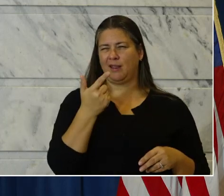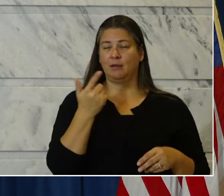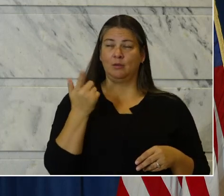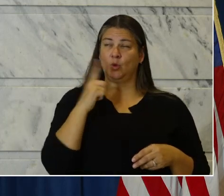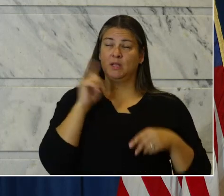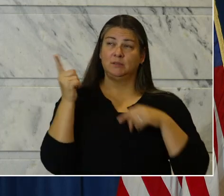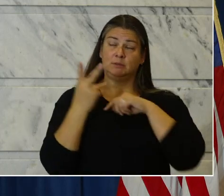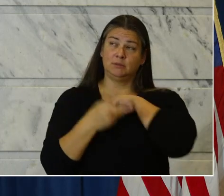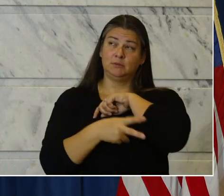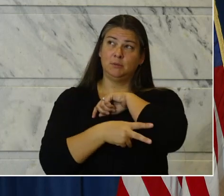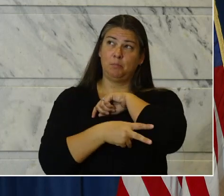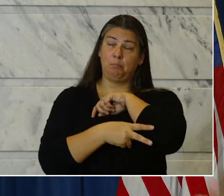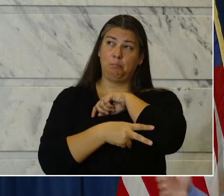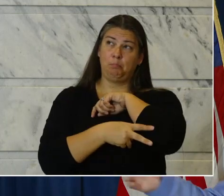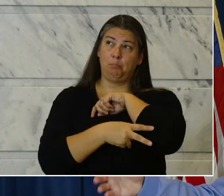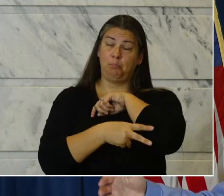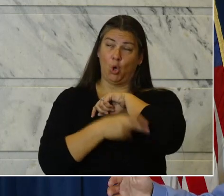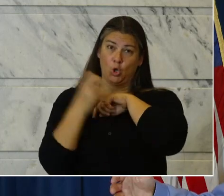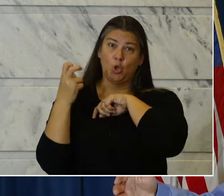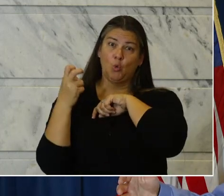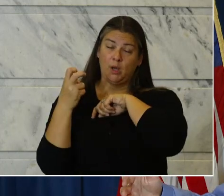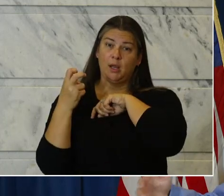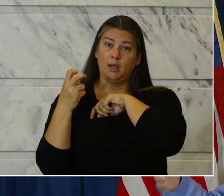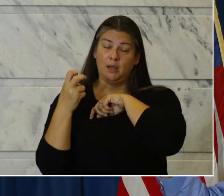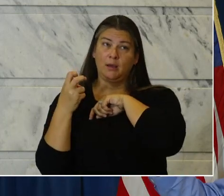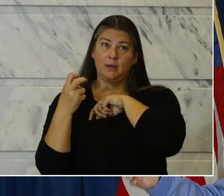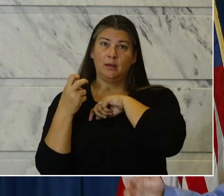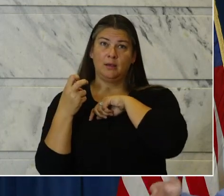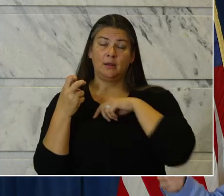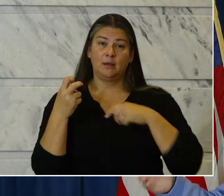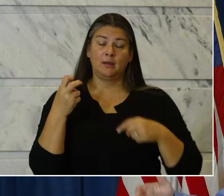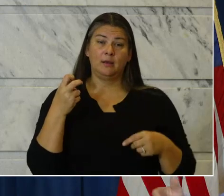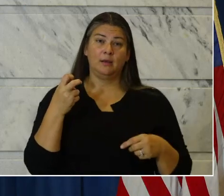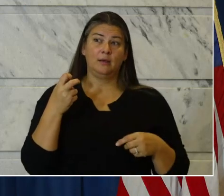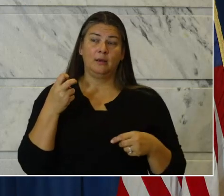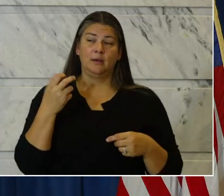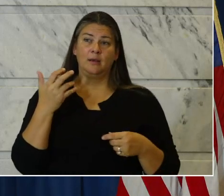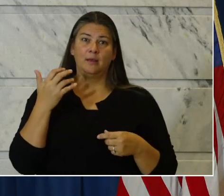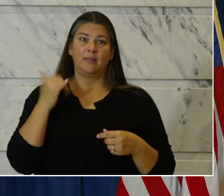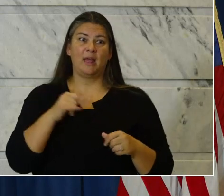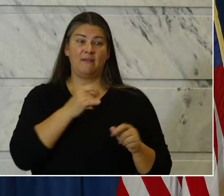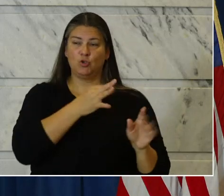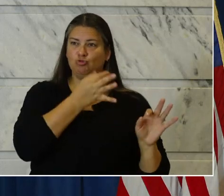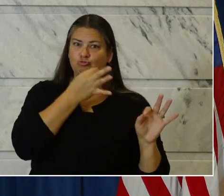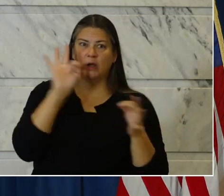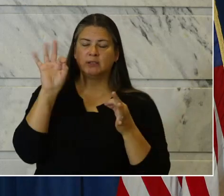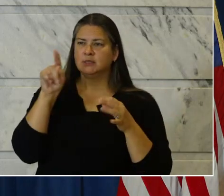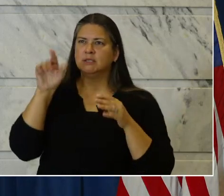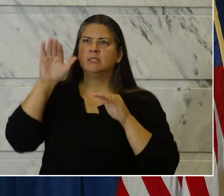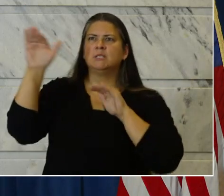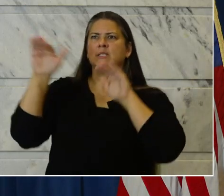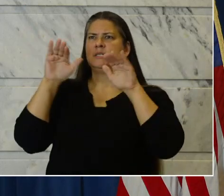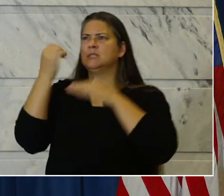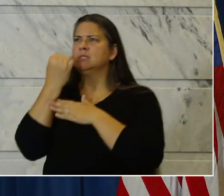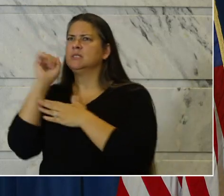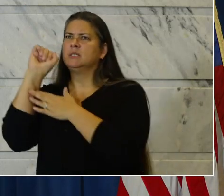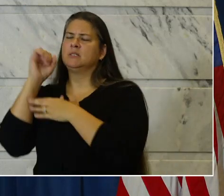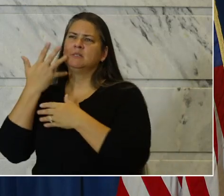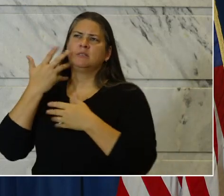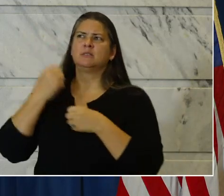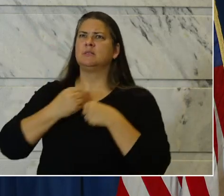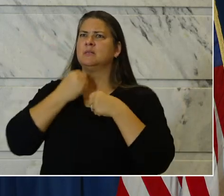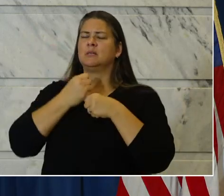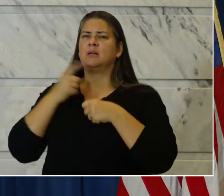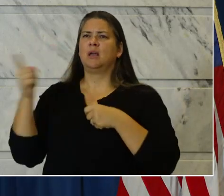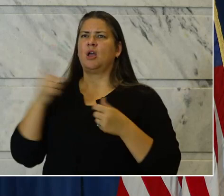that would occur any time that there is something distracting that is out there. So I don't anticipate that.